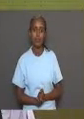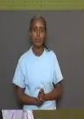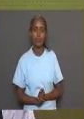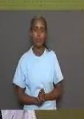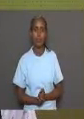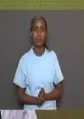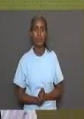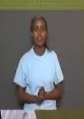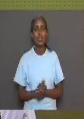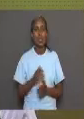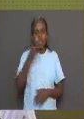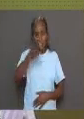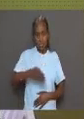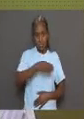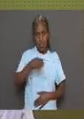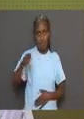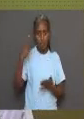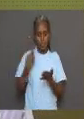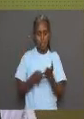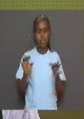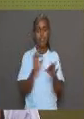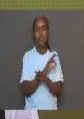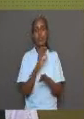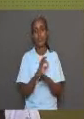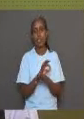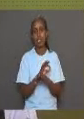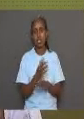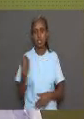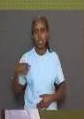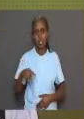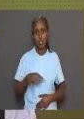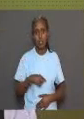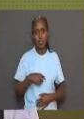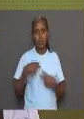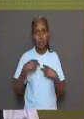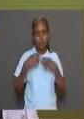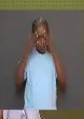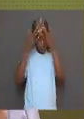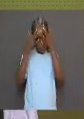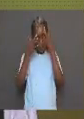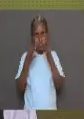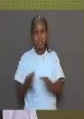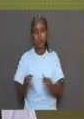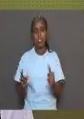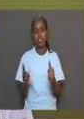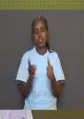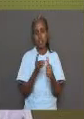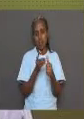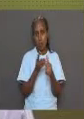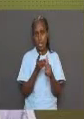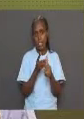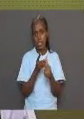In order to graph these functions, we had to determine their domains,